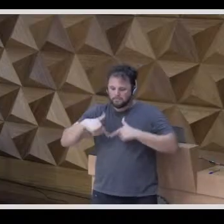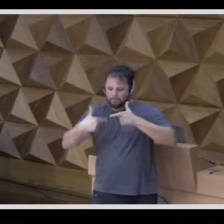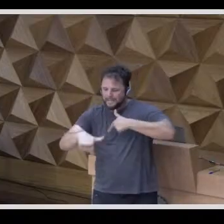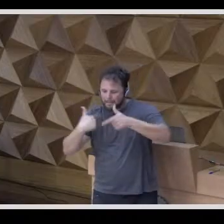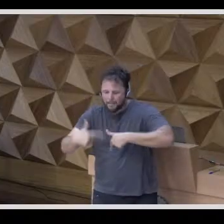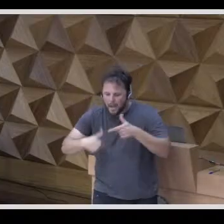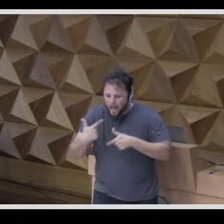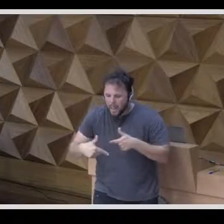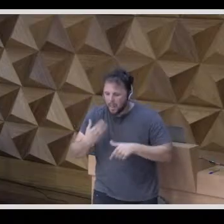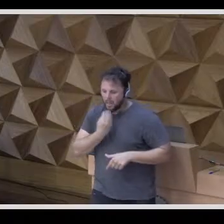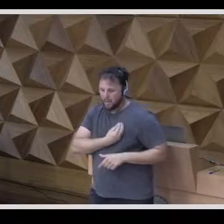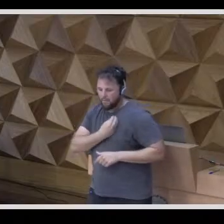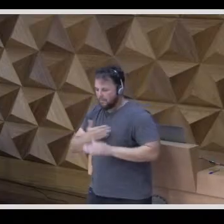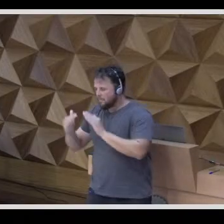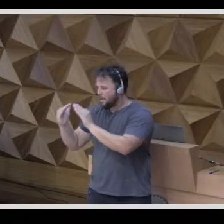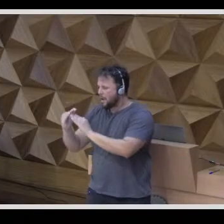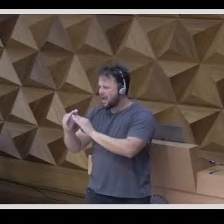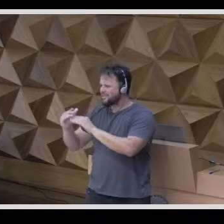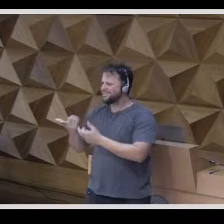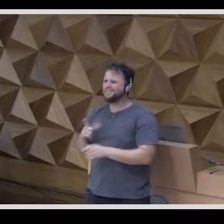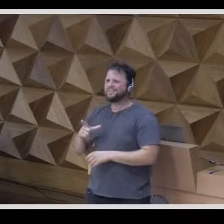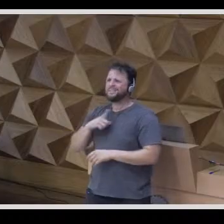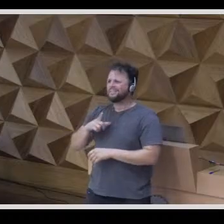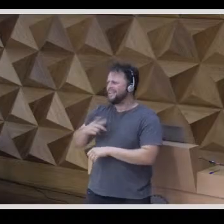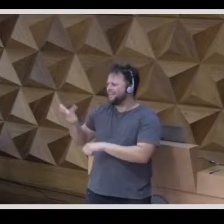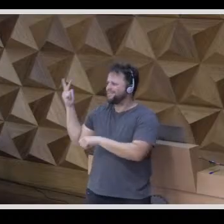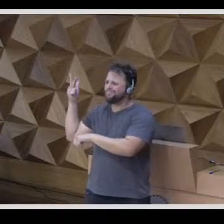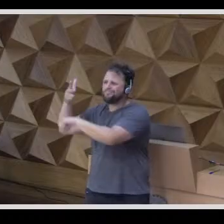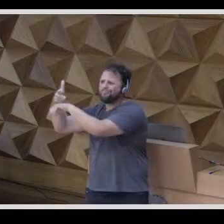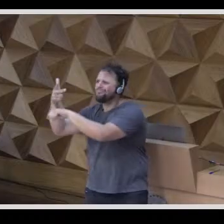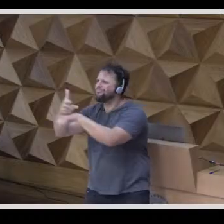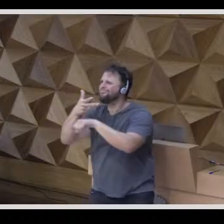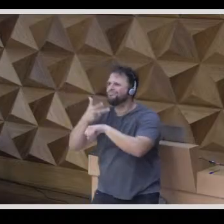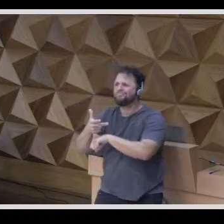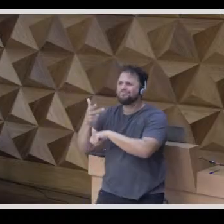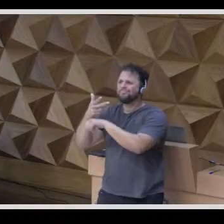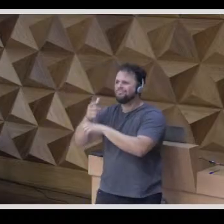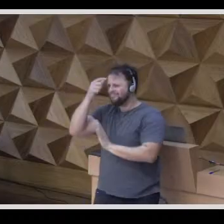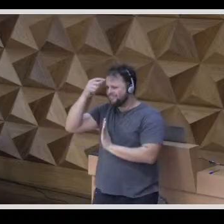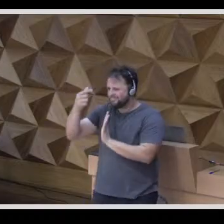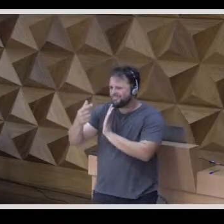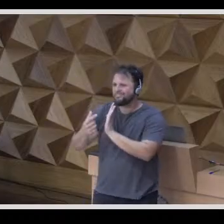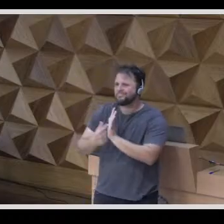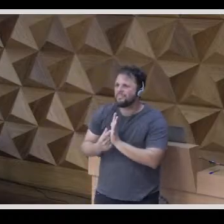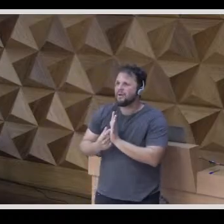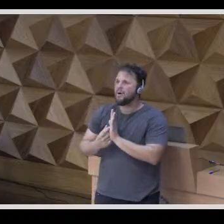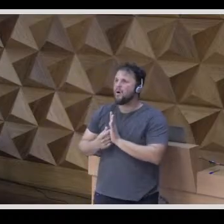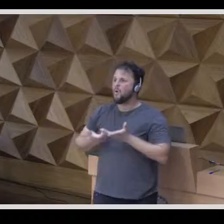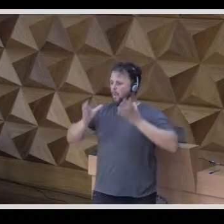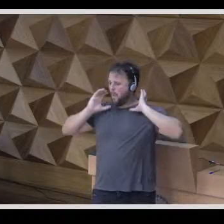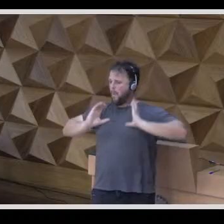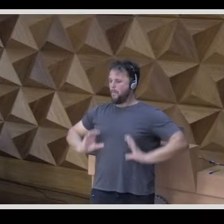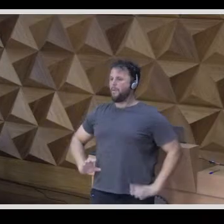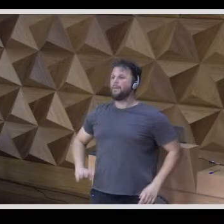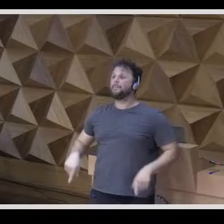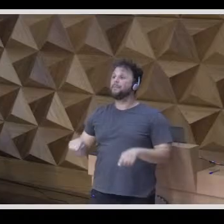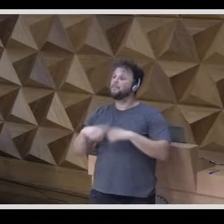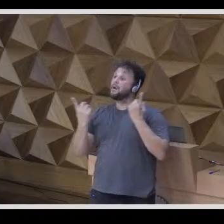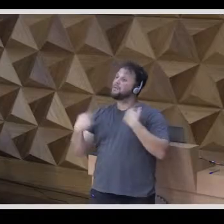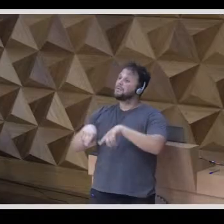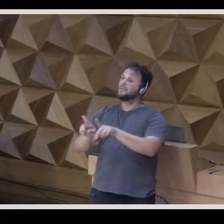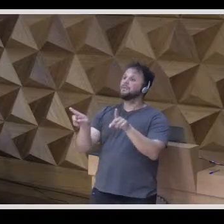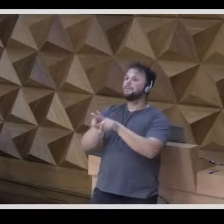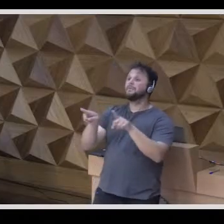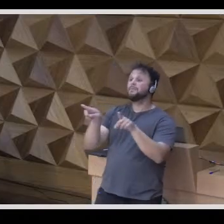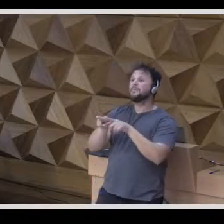and algorithms. It's not only monitoring your behaviors, it's also kind of reporting back on whether you're